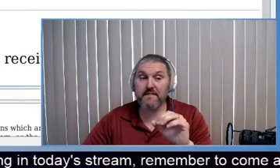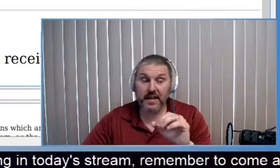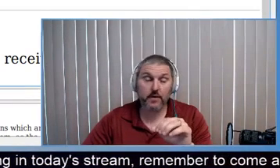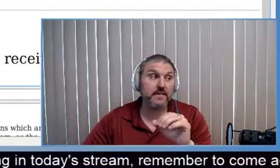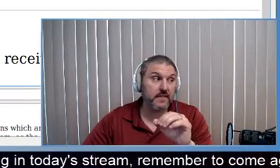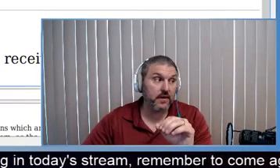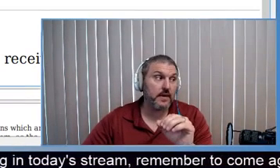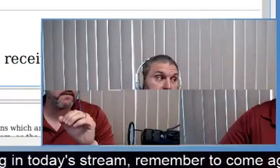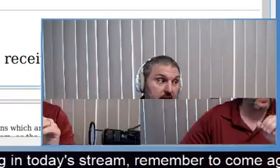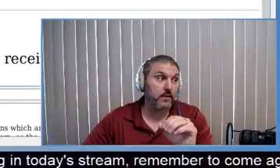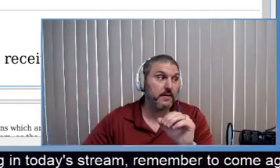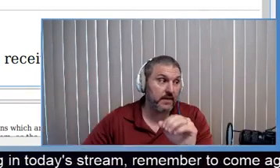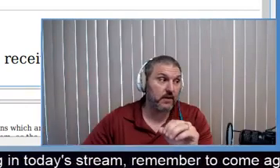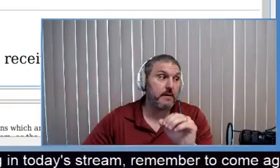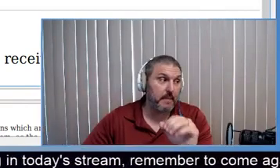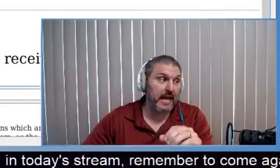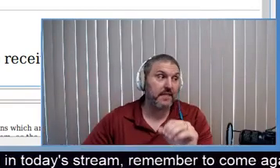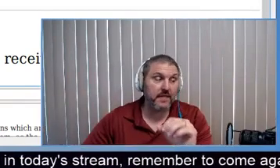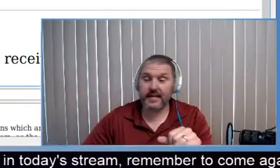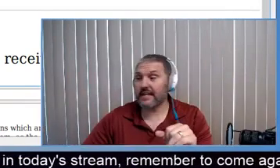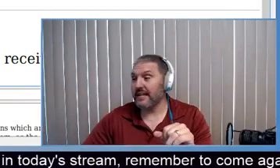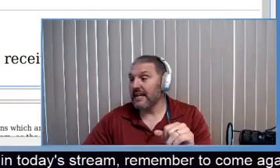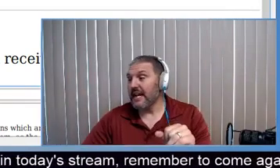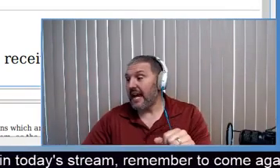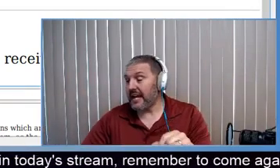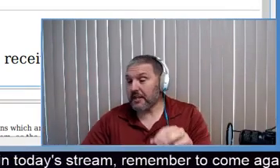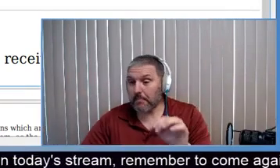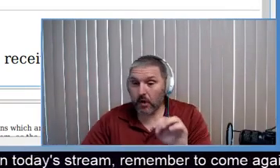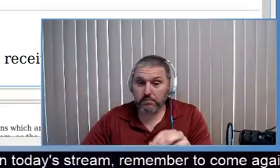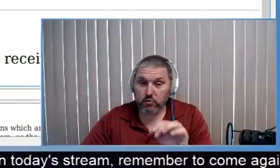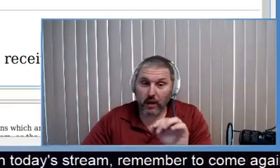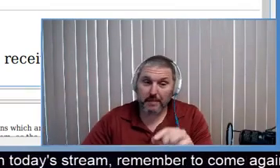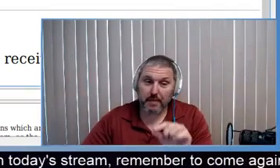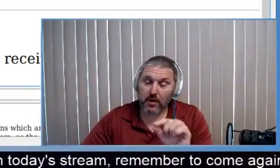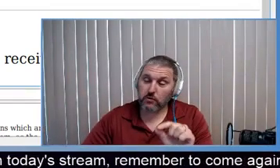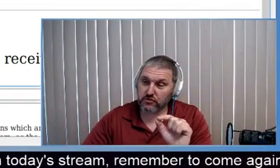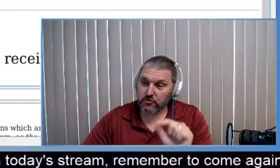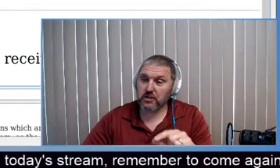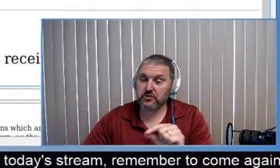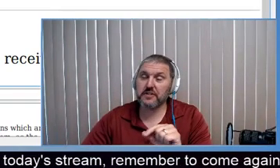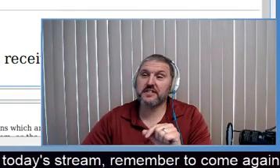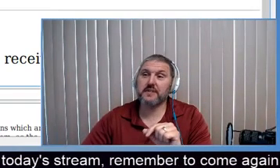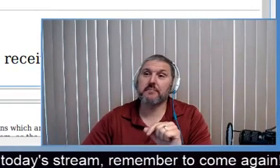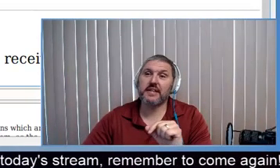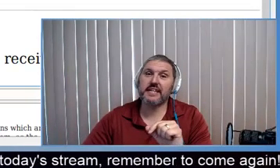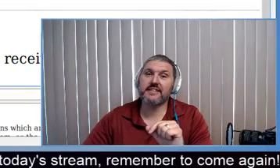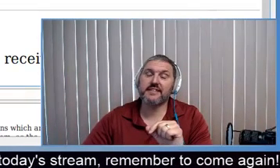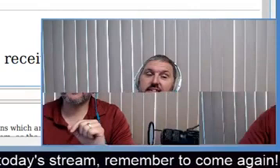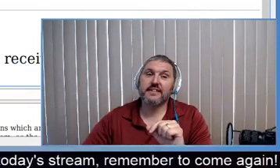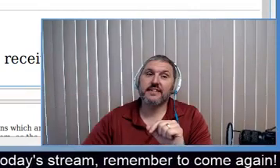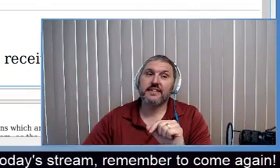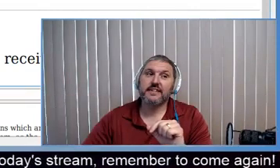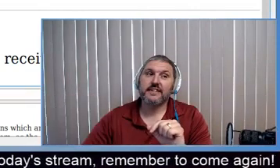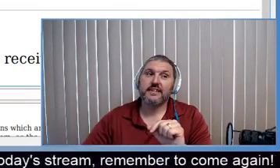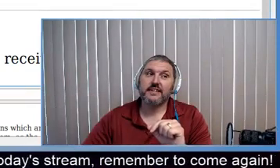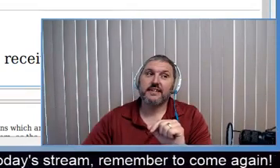It's a very, very, very, very bad thing. And the Pope's white power structure that's in place